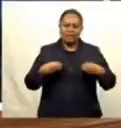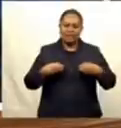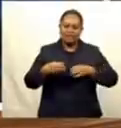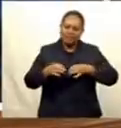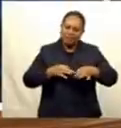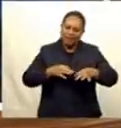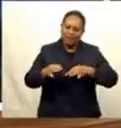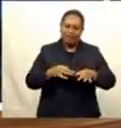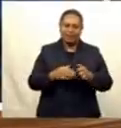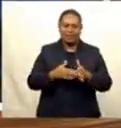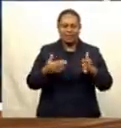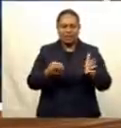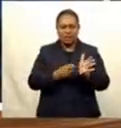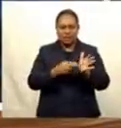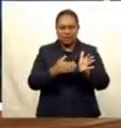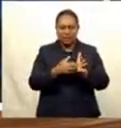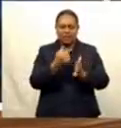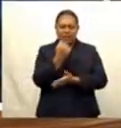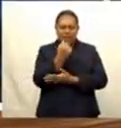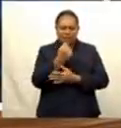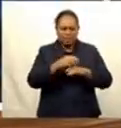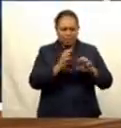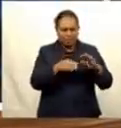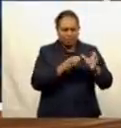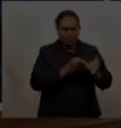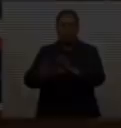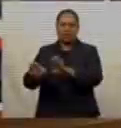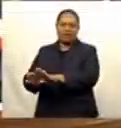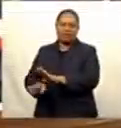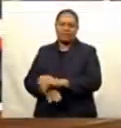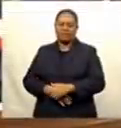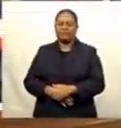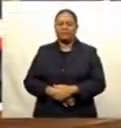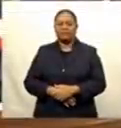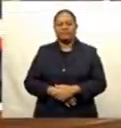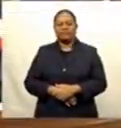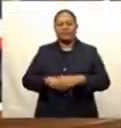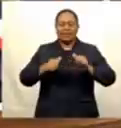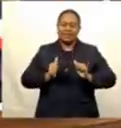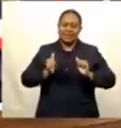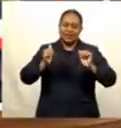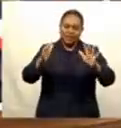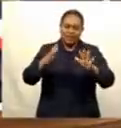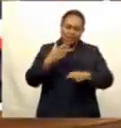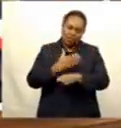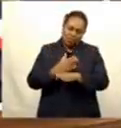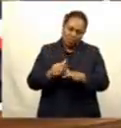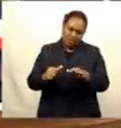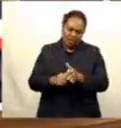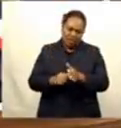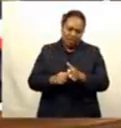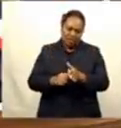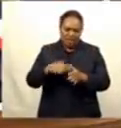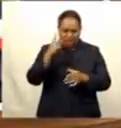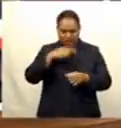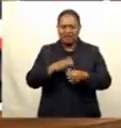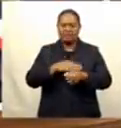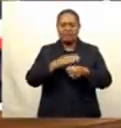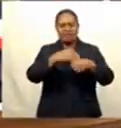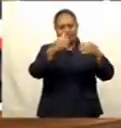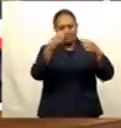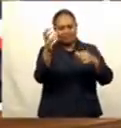Zealand Rugby will finalize the process of putting together competition. Sacrifice and determination will drive you to success.